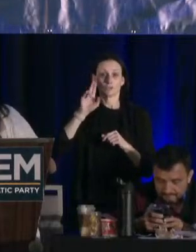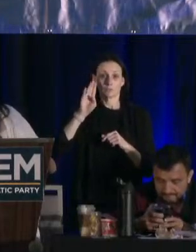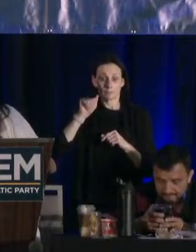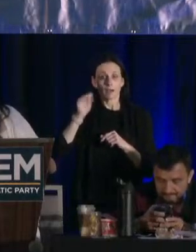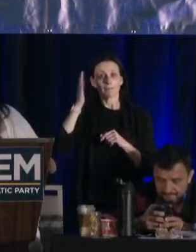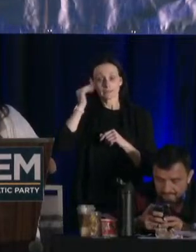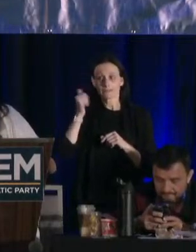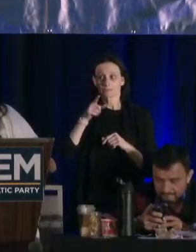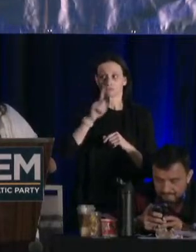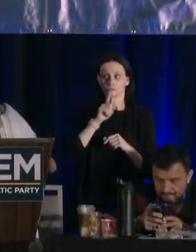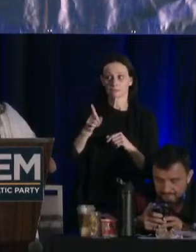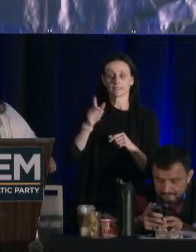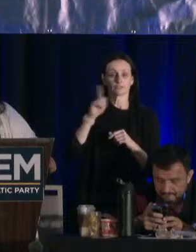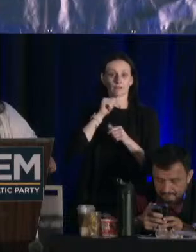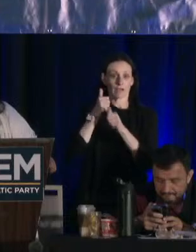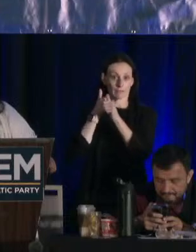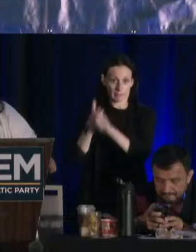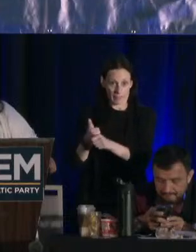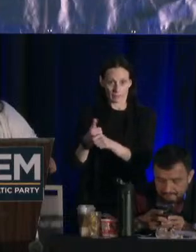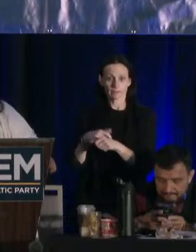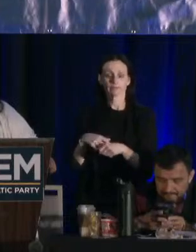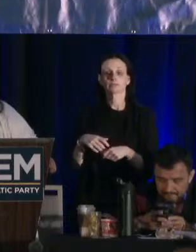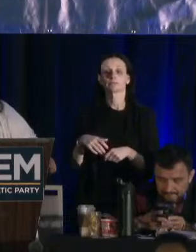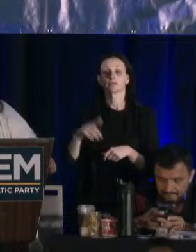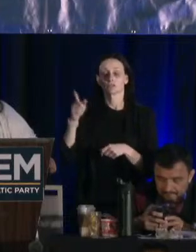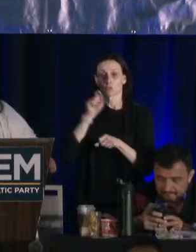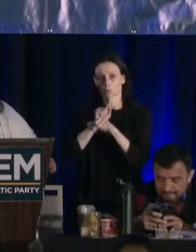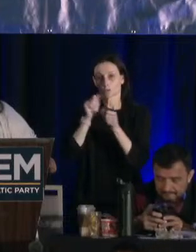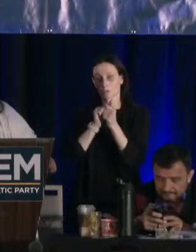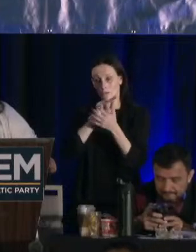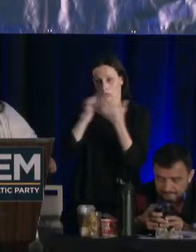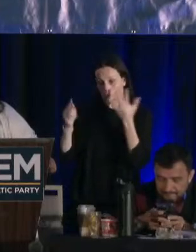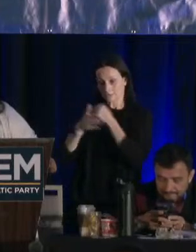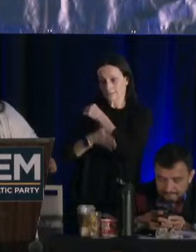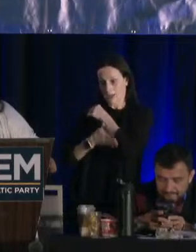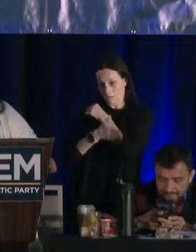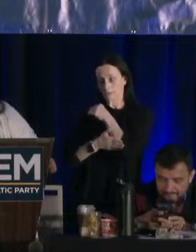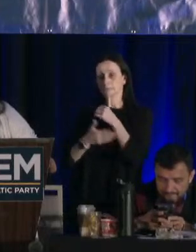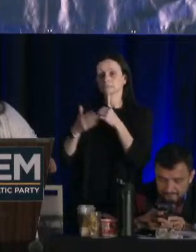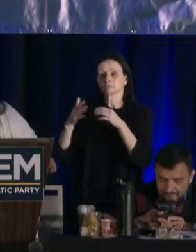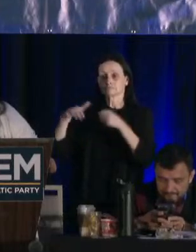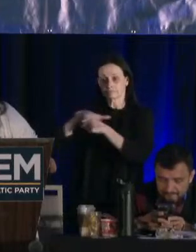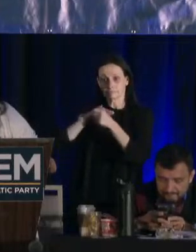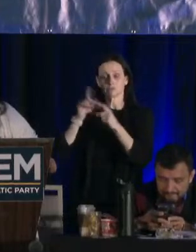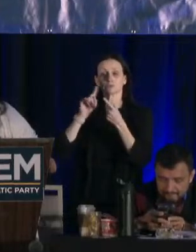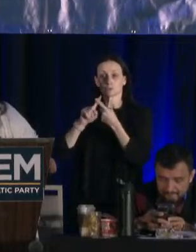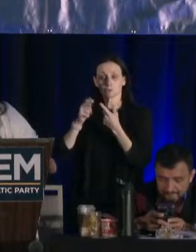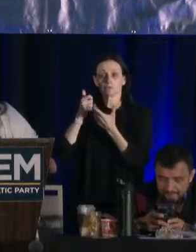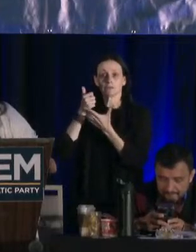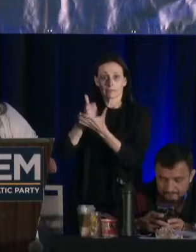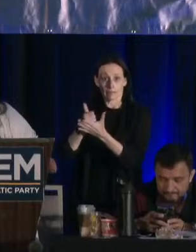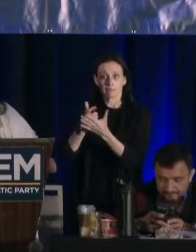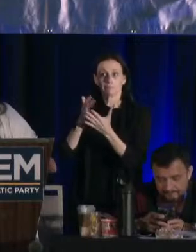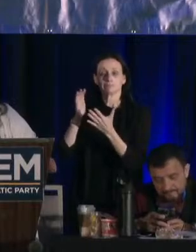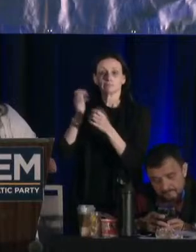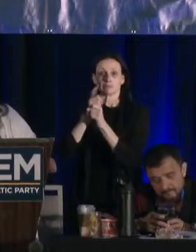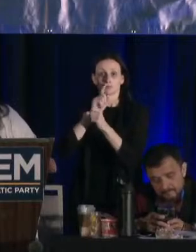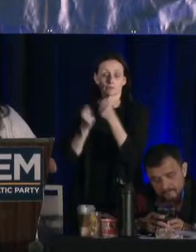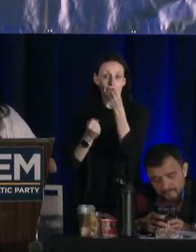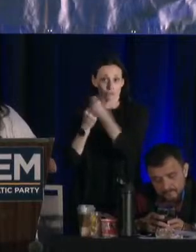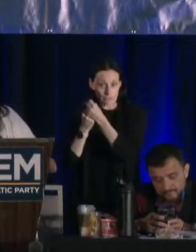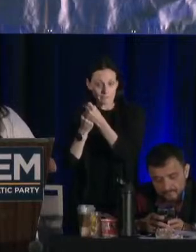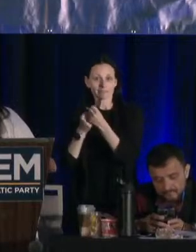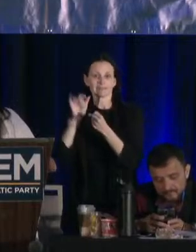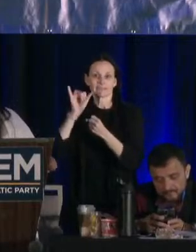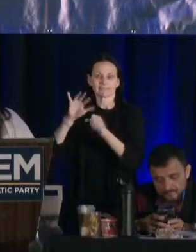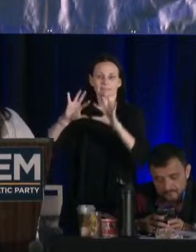find that their bylaws were in compliance. They are working with those counties to help bring them into compliance so that their endorsement can count as